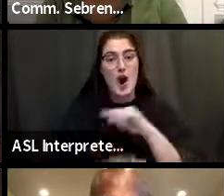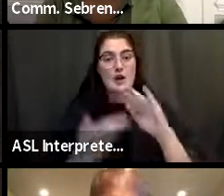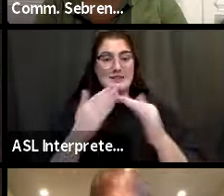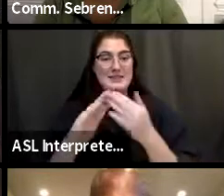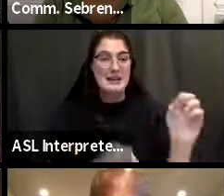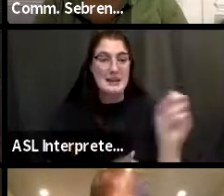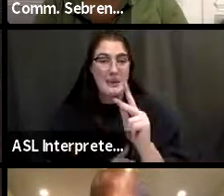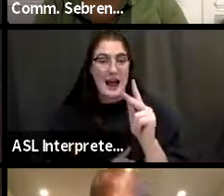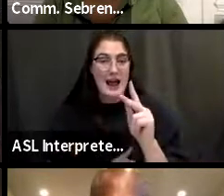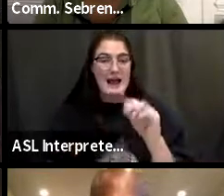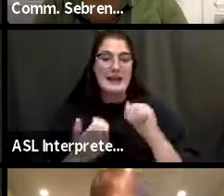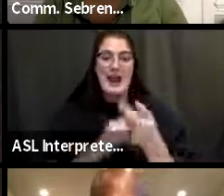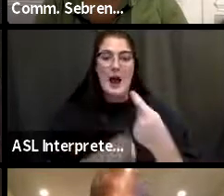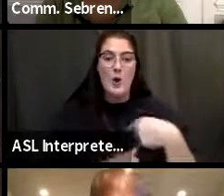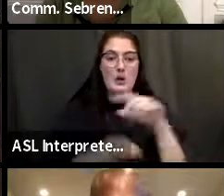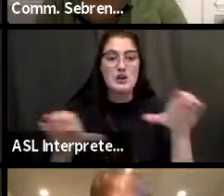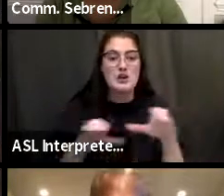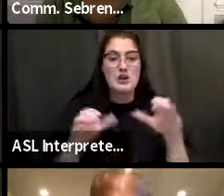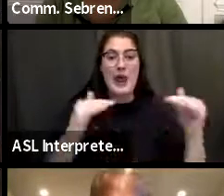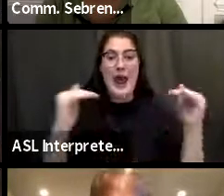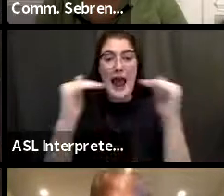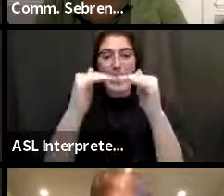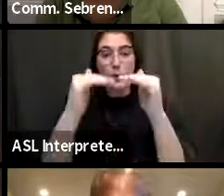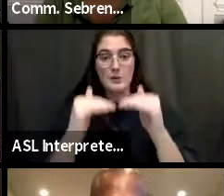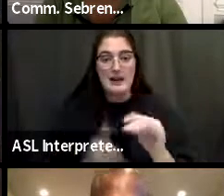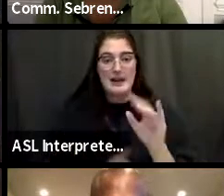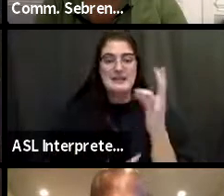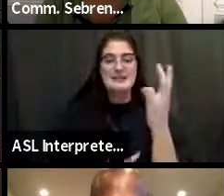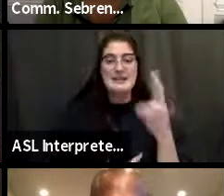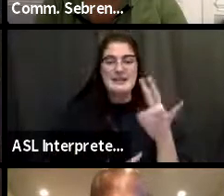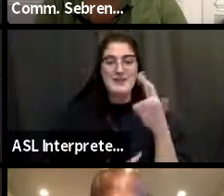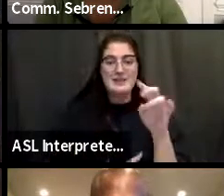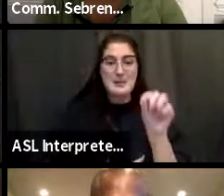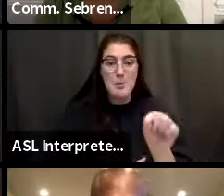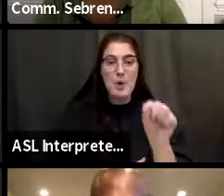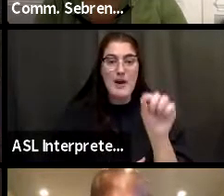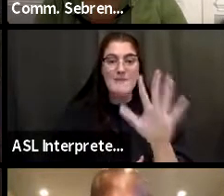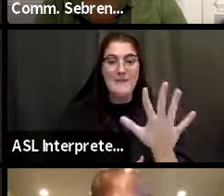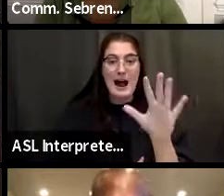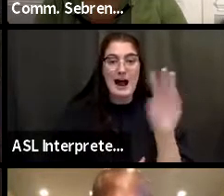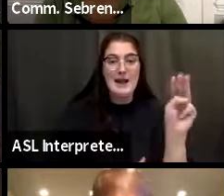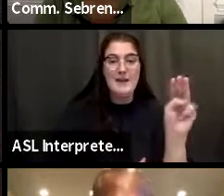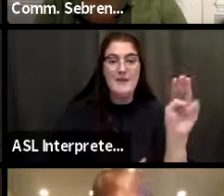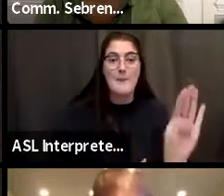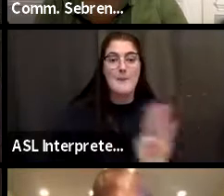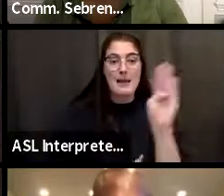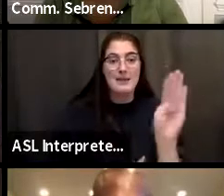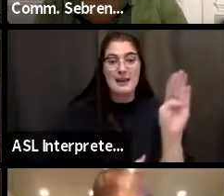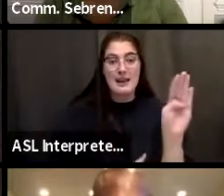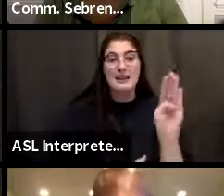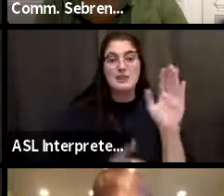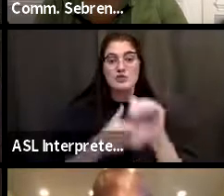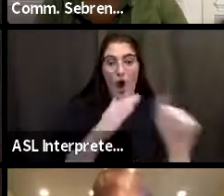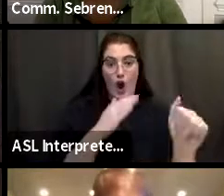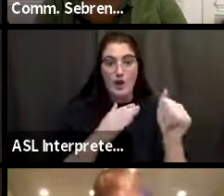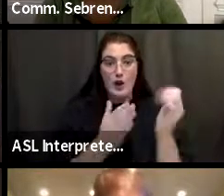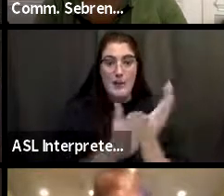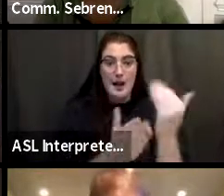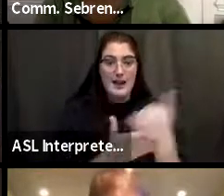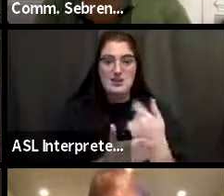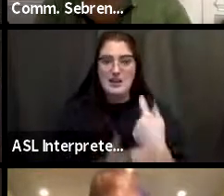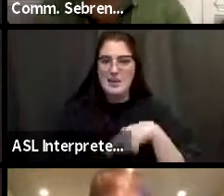we do it equitably. It's a $17.5 billion budget. And we think of it in